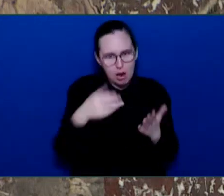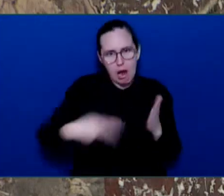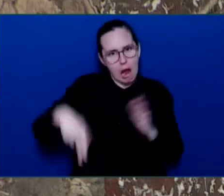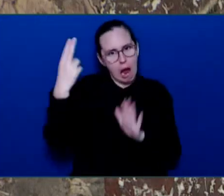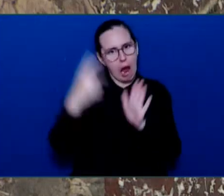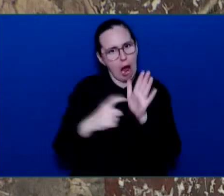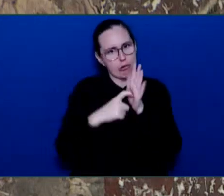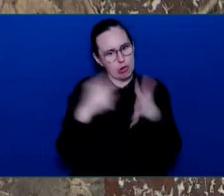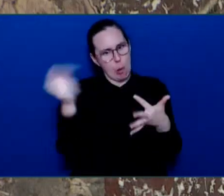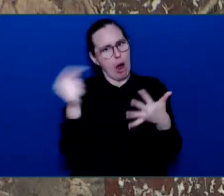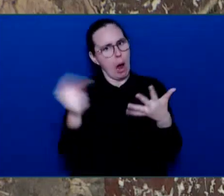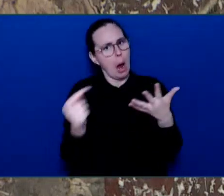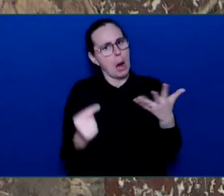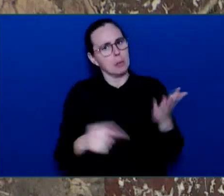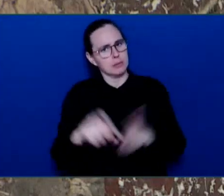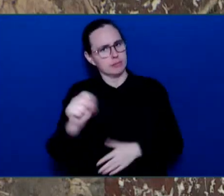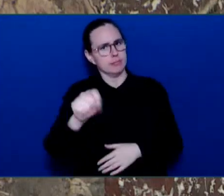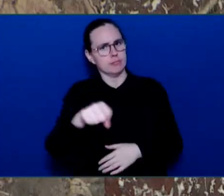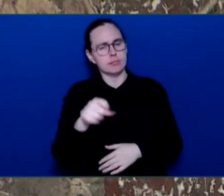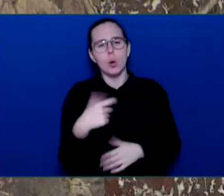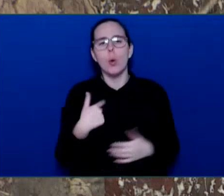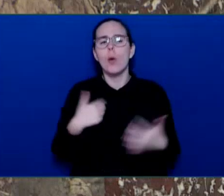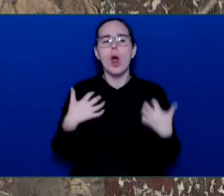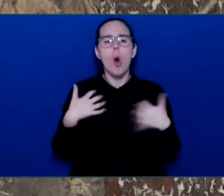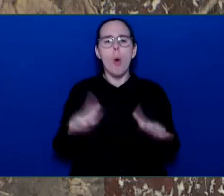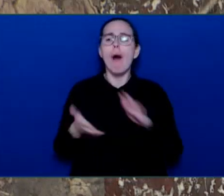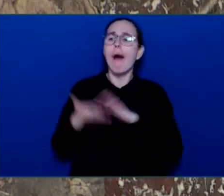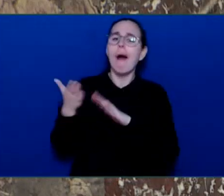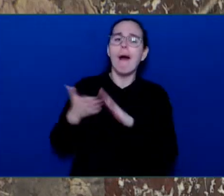did. In